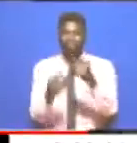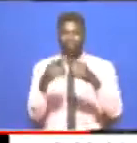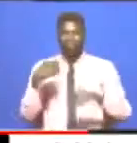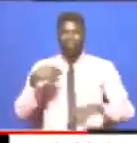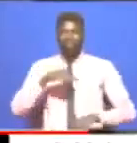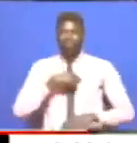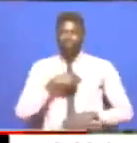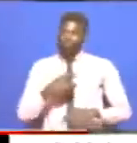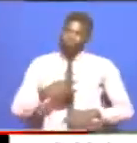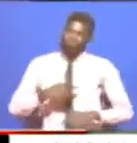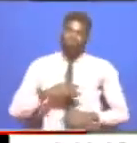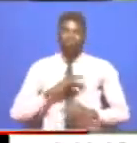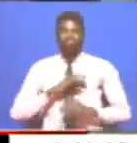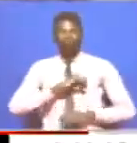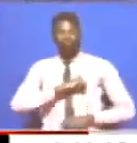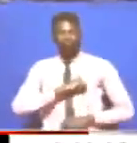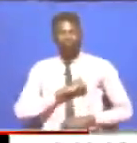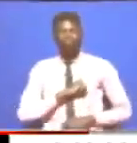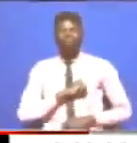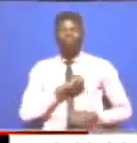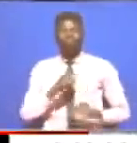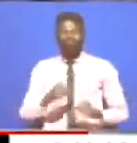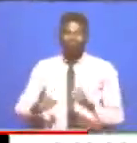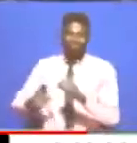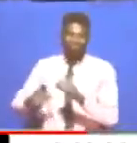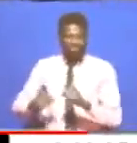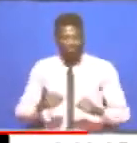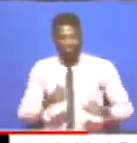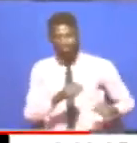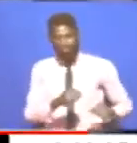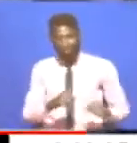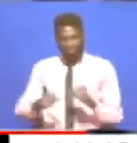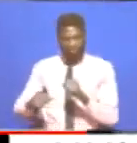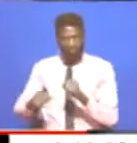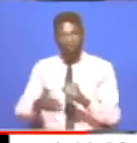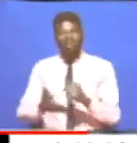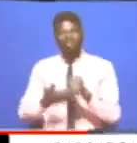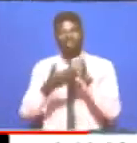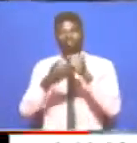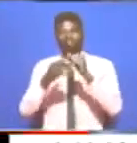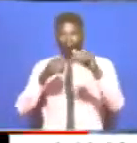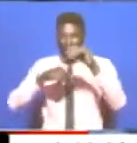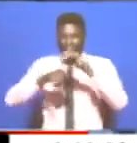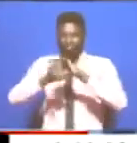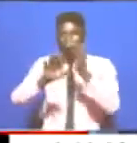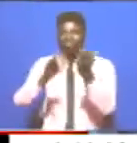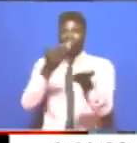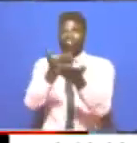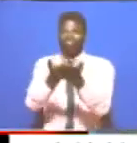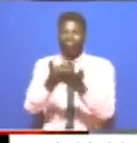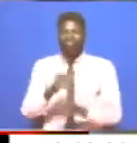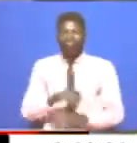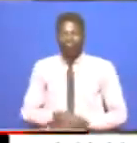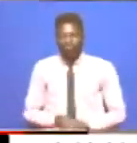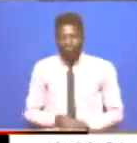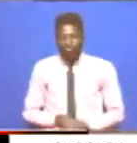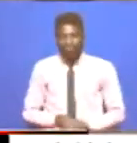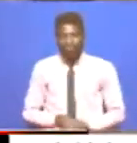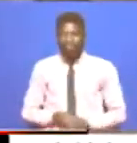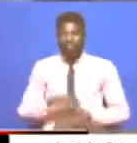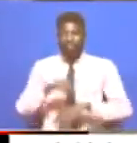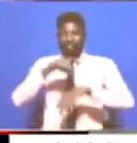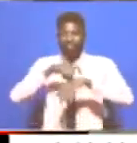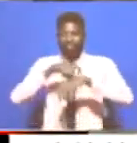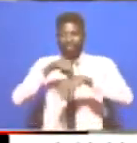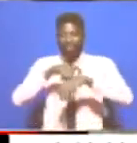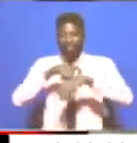face and weathered the terrain, conquering the quest. I made it. A sight of piled